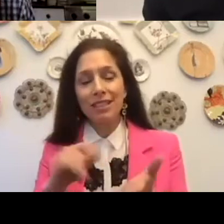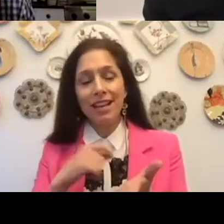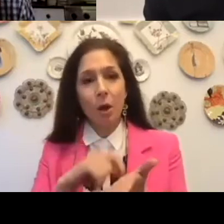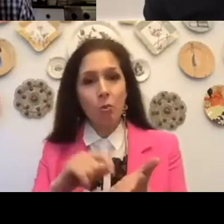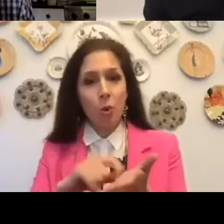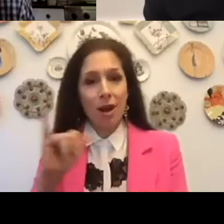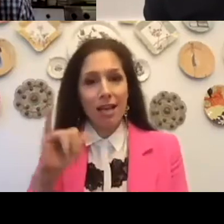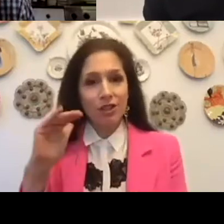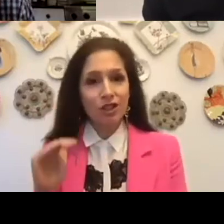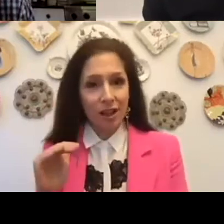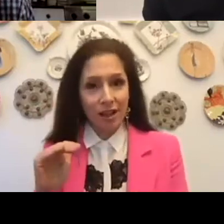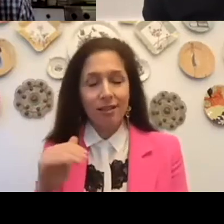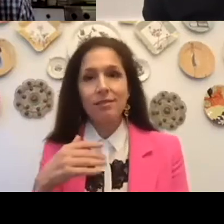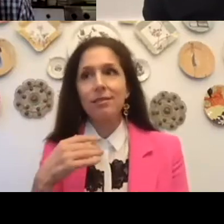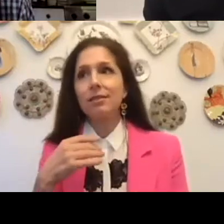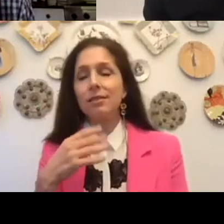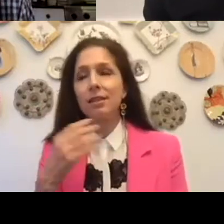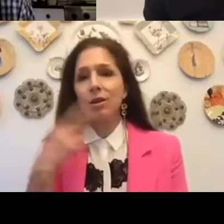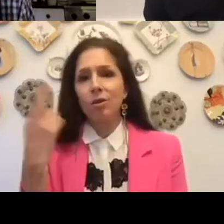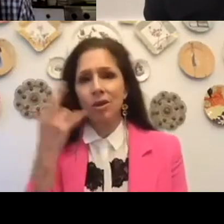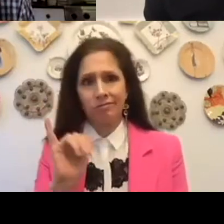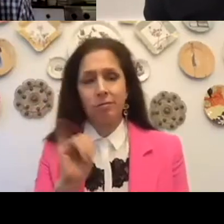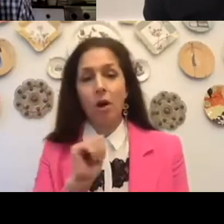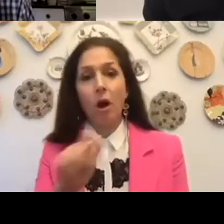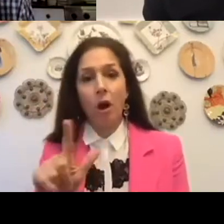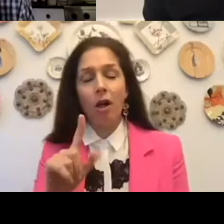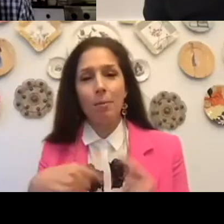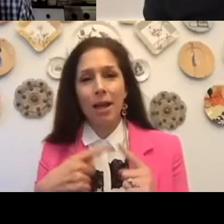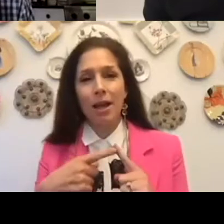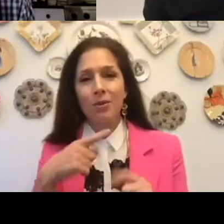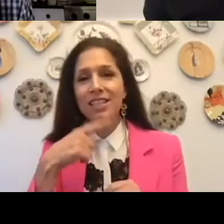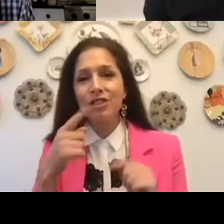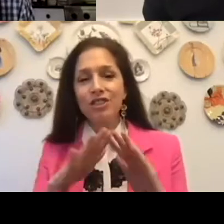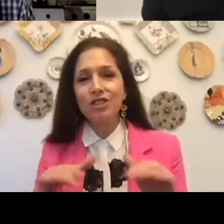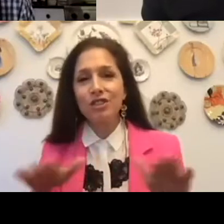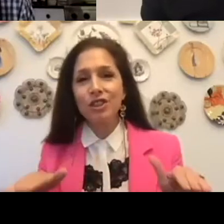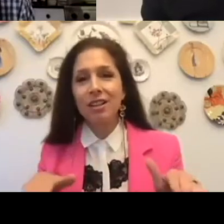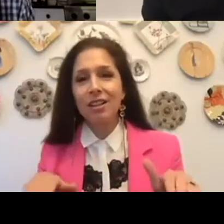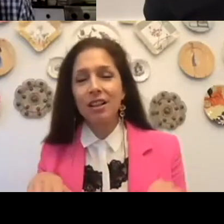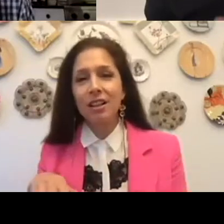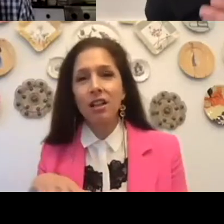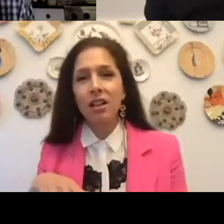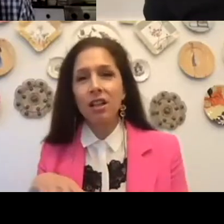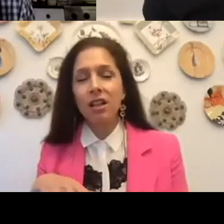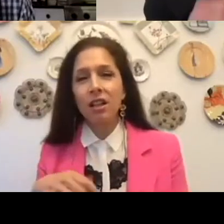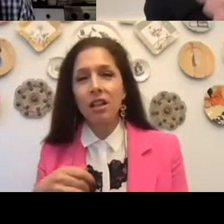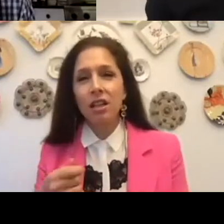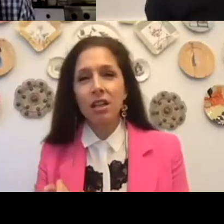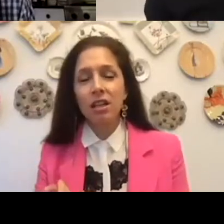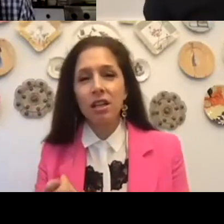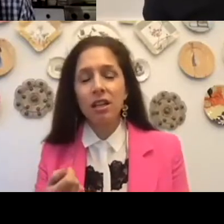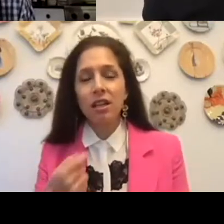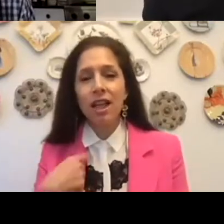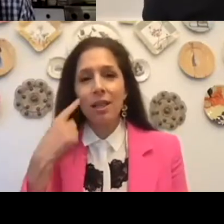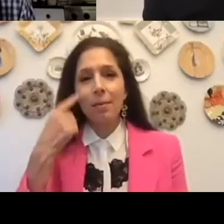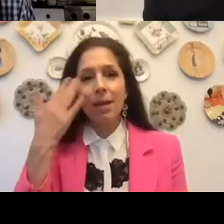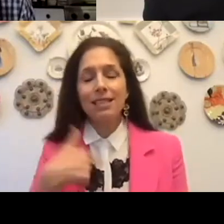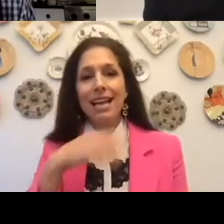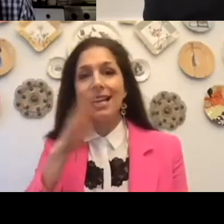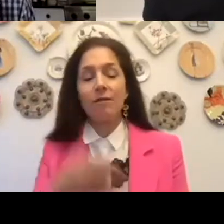my old stories that I wrote as a child, I realized that all of the stories were written about hearing